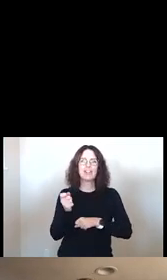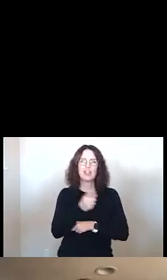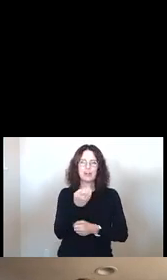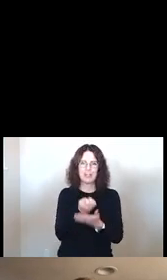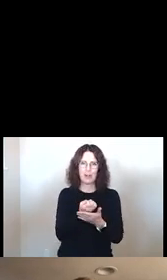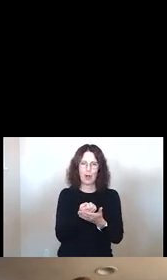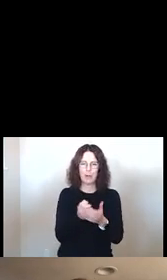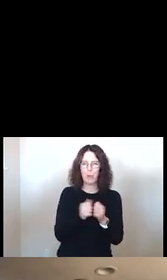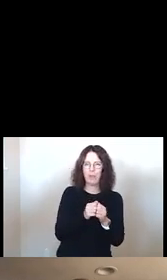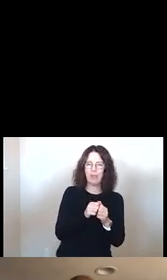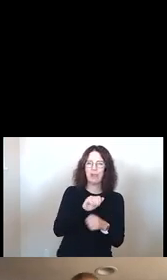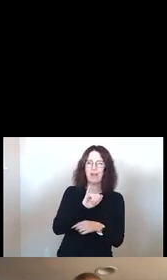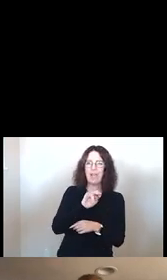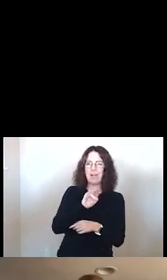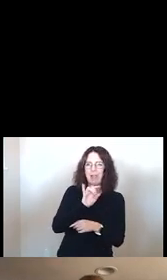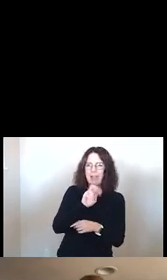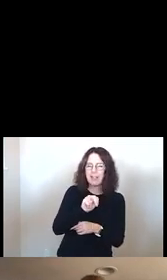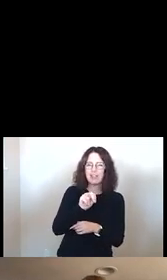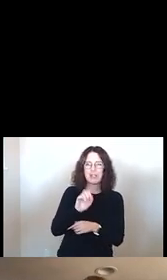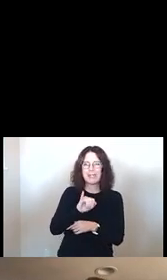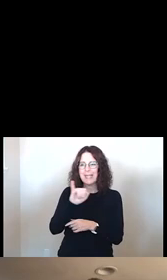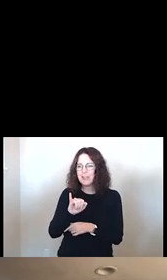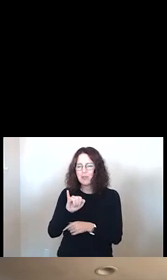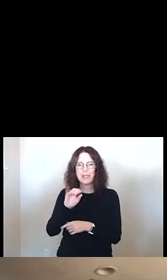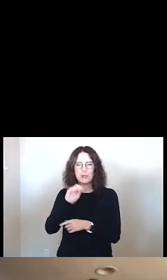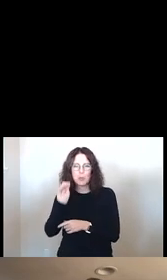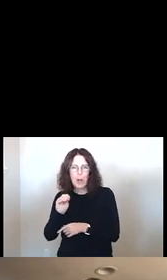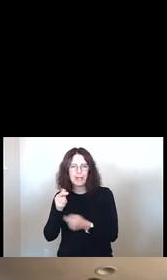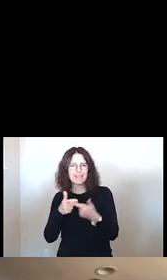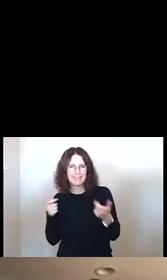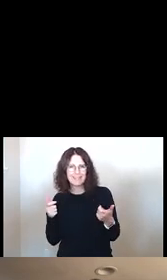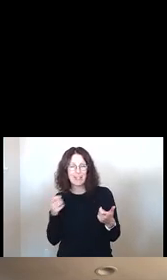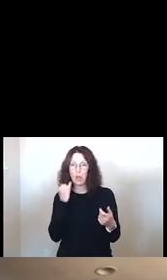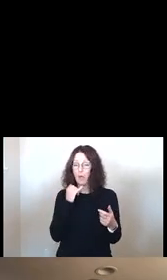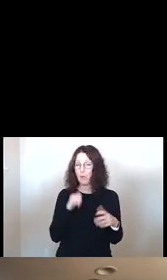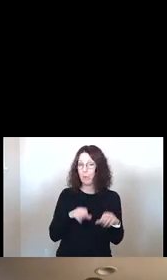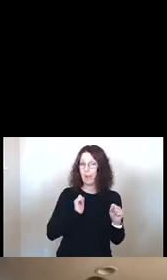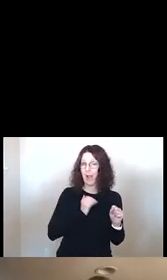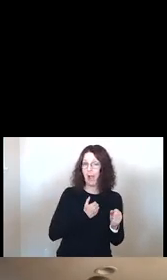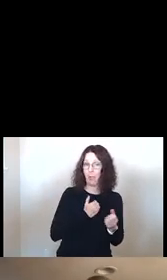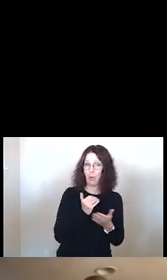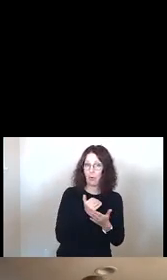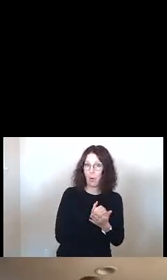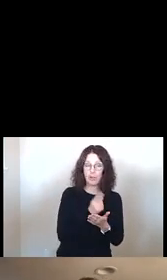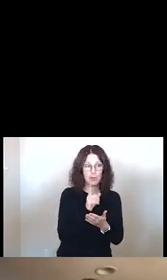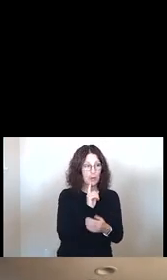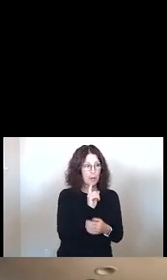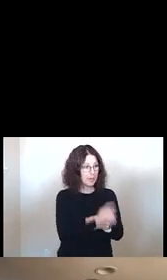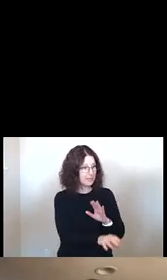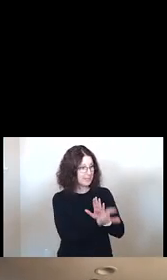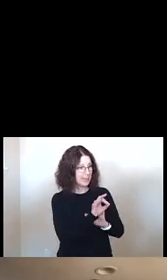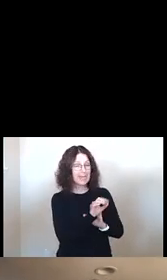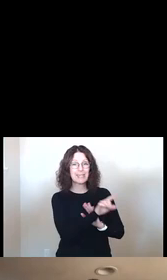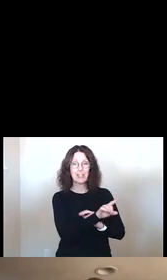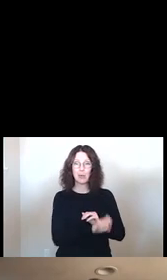other. By taking one of our courses, you can be selected and represent University of Manitoba in Bank of